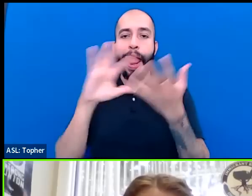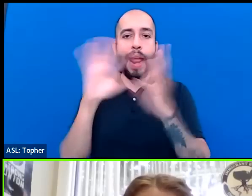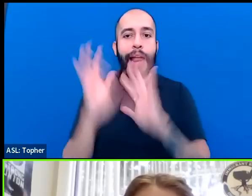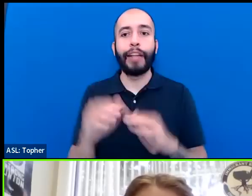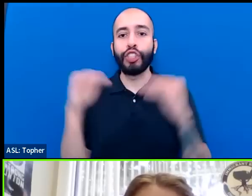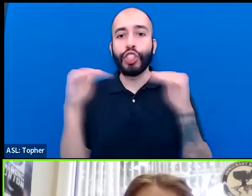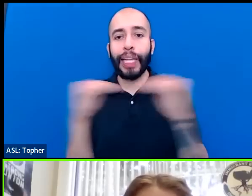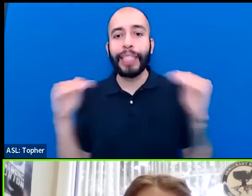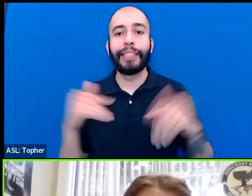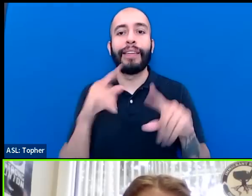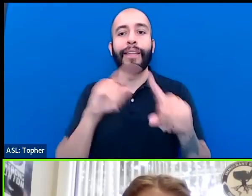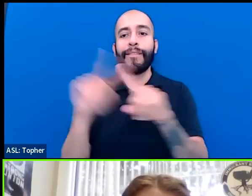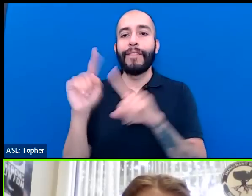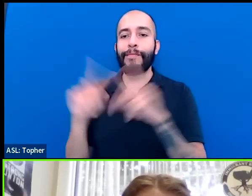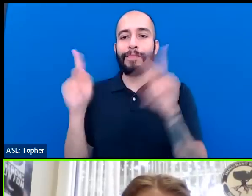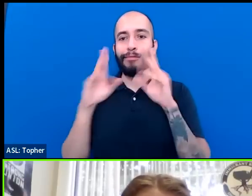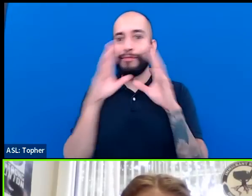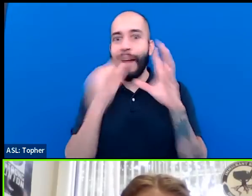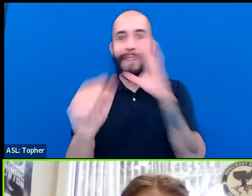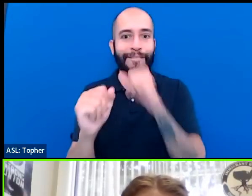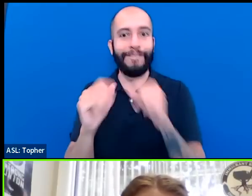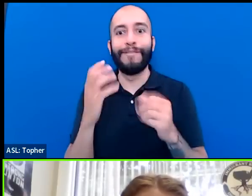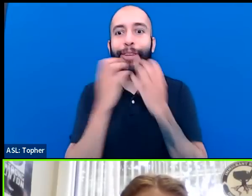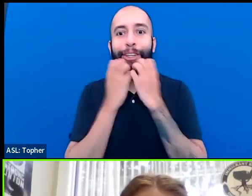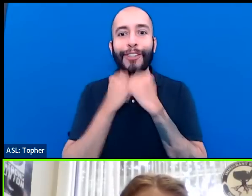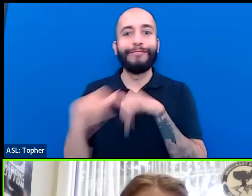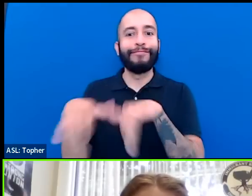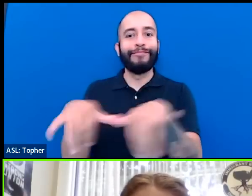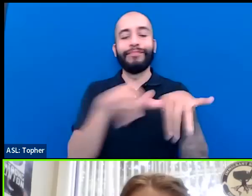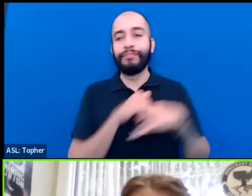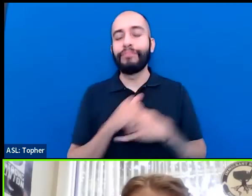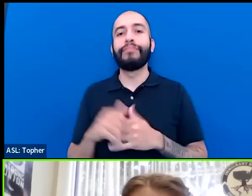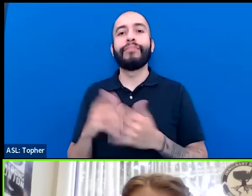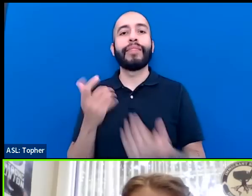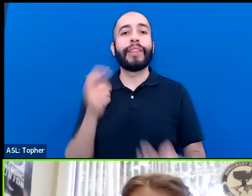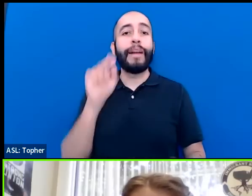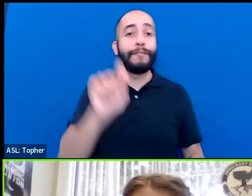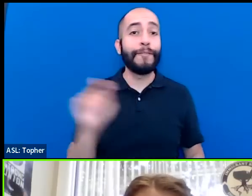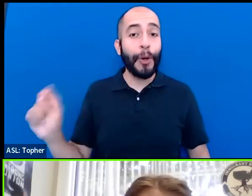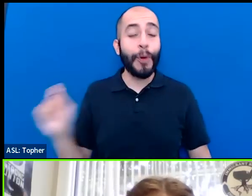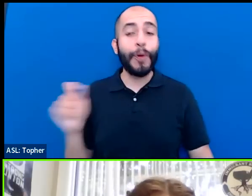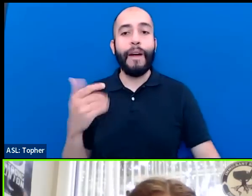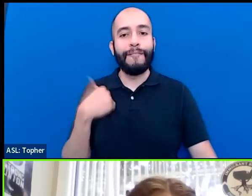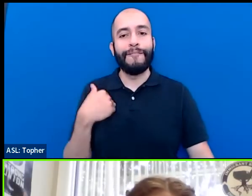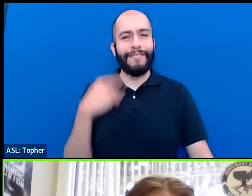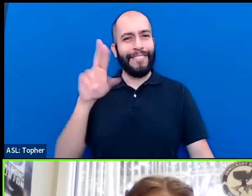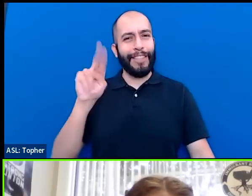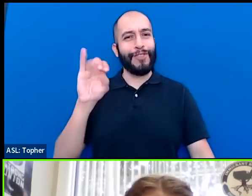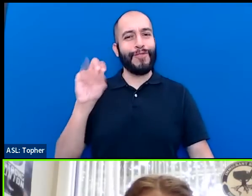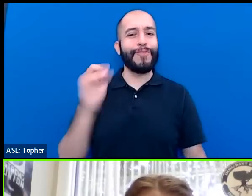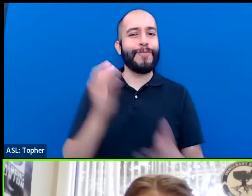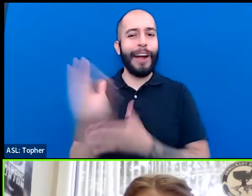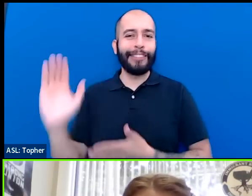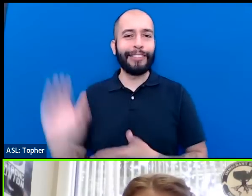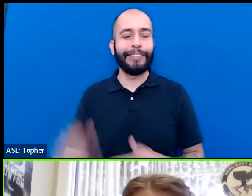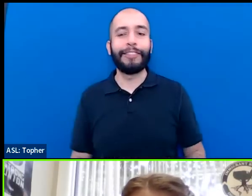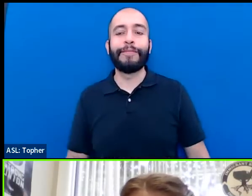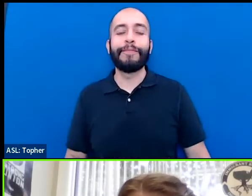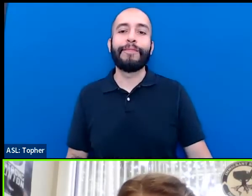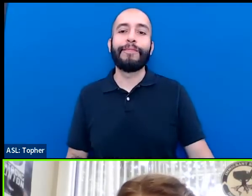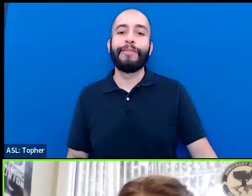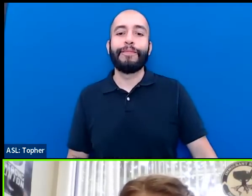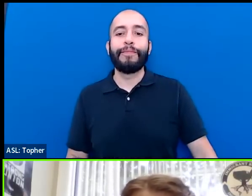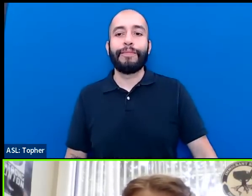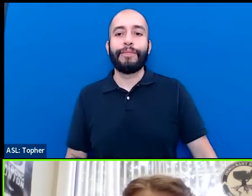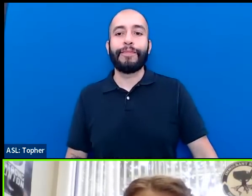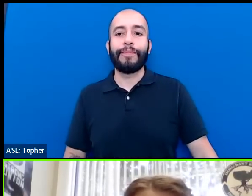the core value. So I think, you know, we call ourselves partners, and Starbucks obviously means something